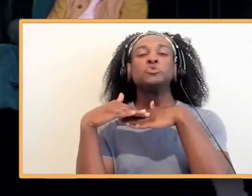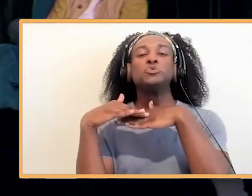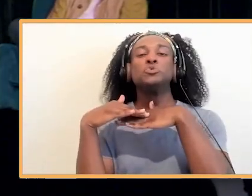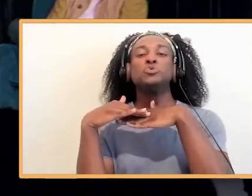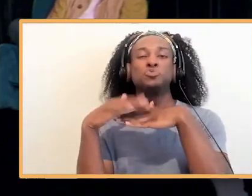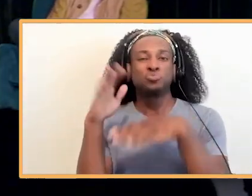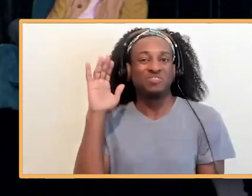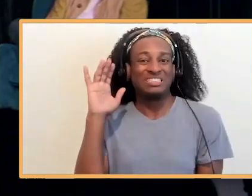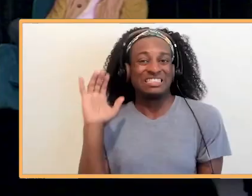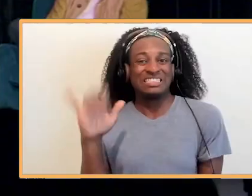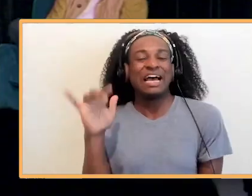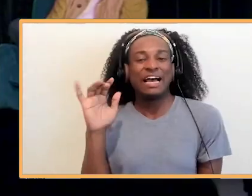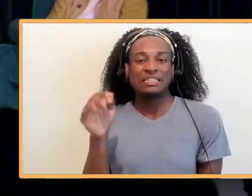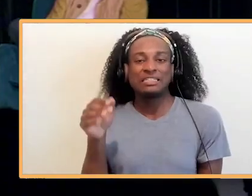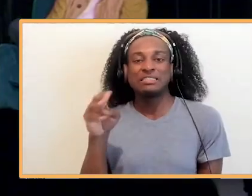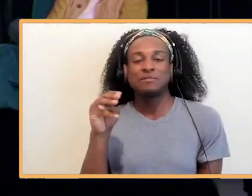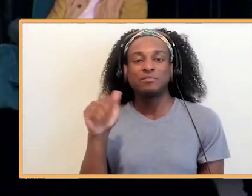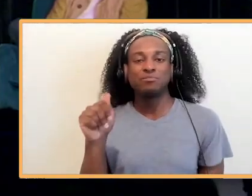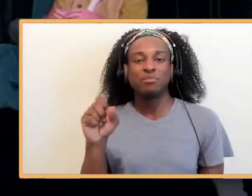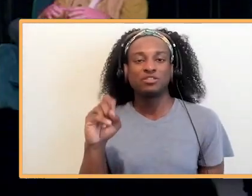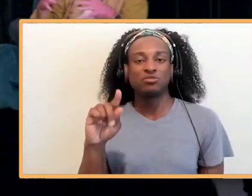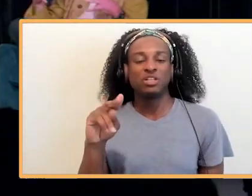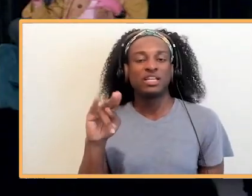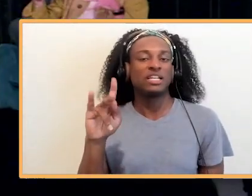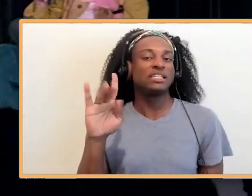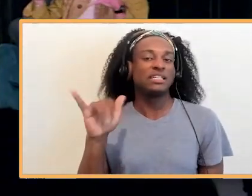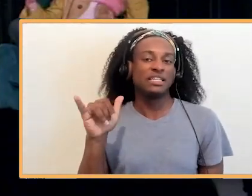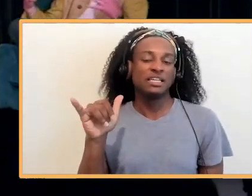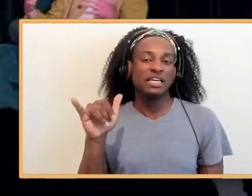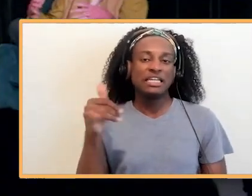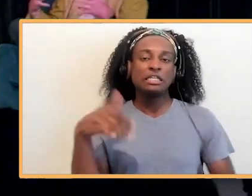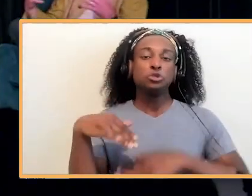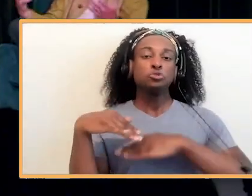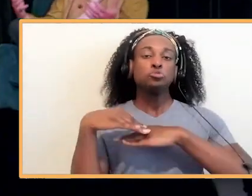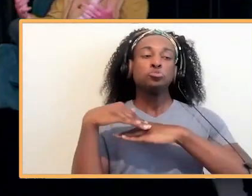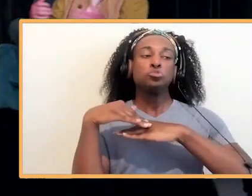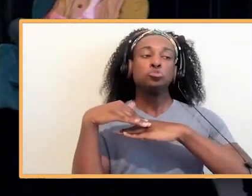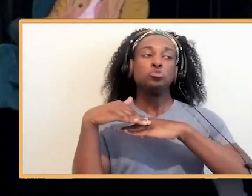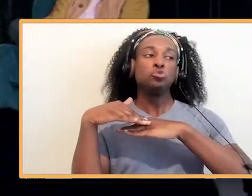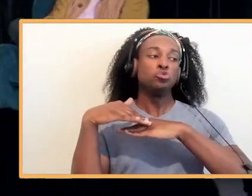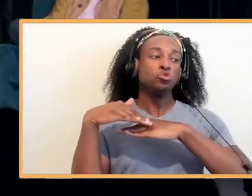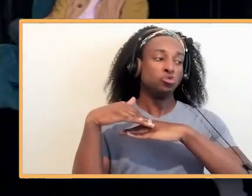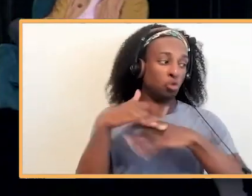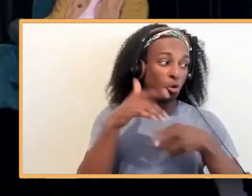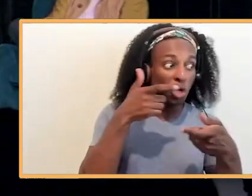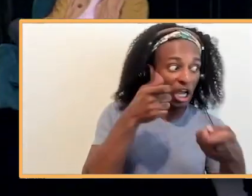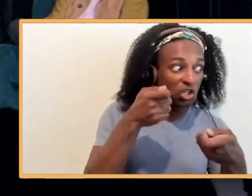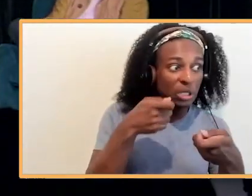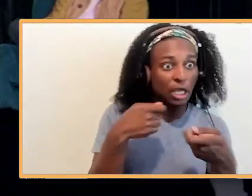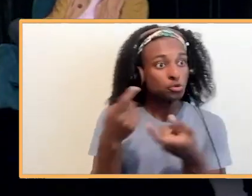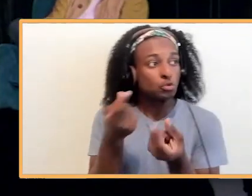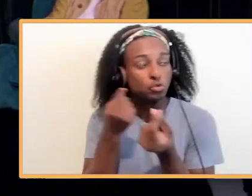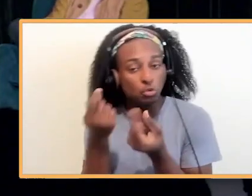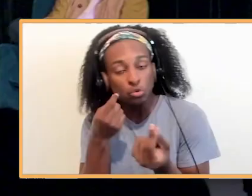on today, is these interests and activities that ultimately are